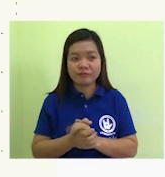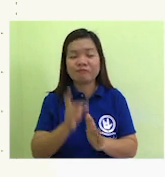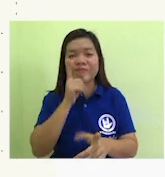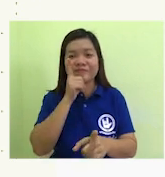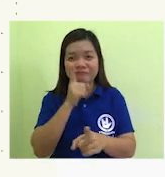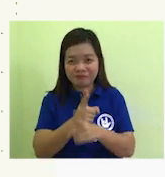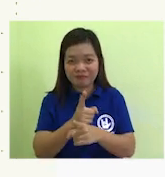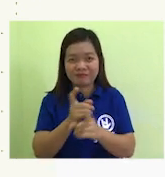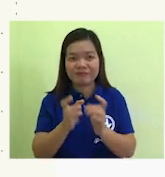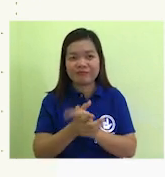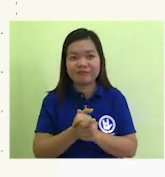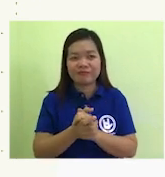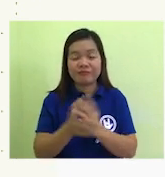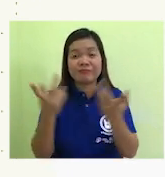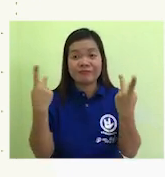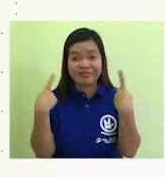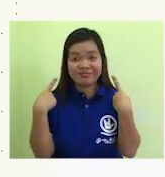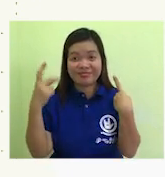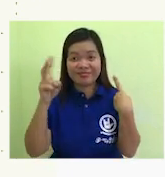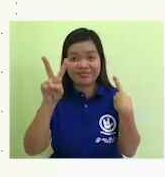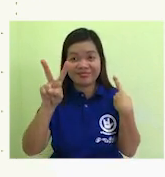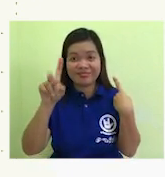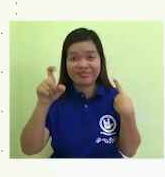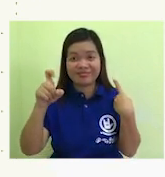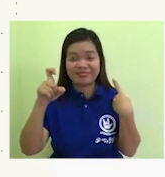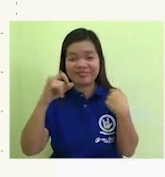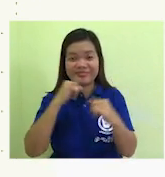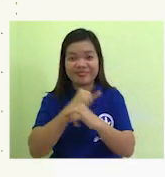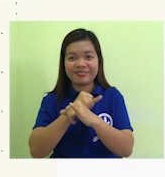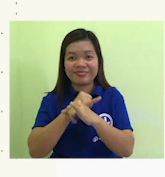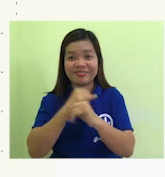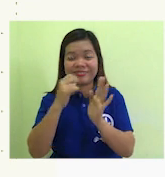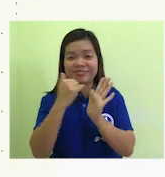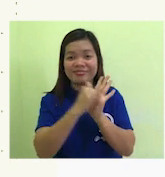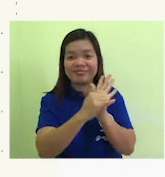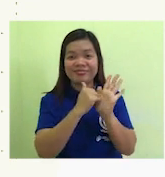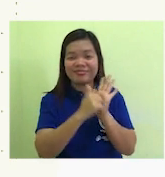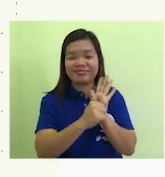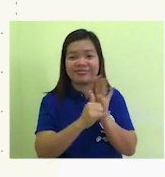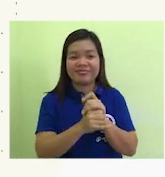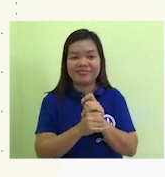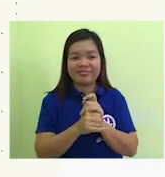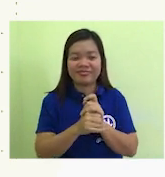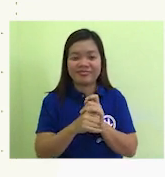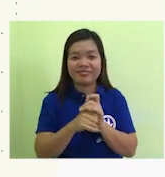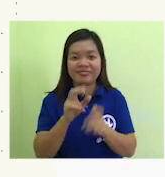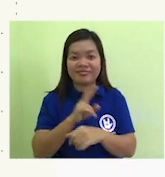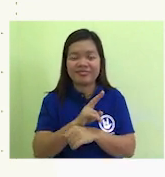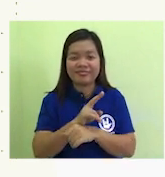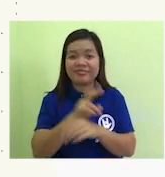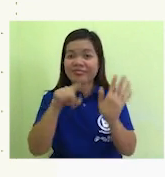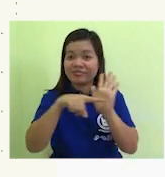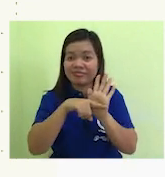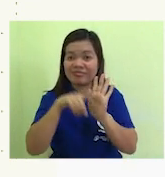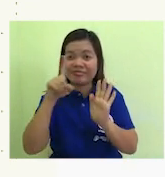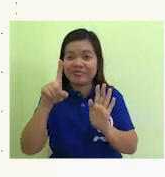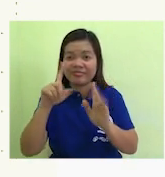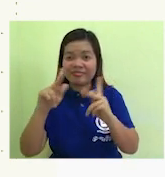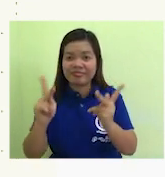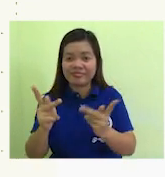You are right. There are two x-intercepts in the graph. These are negative 1,